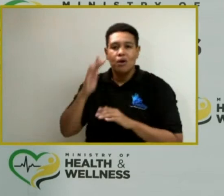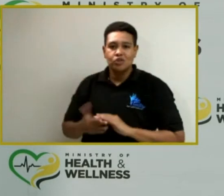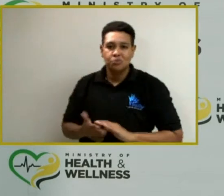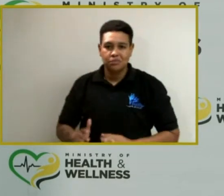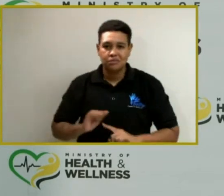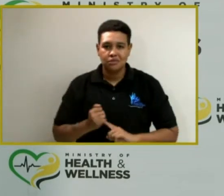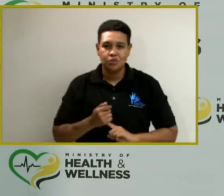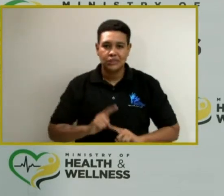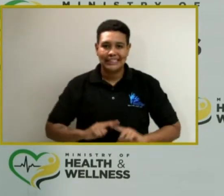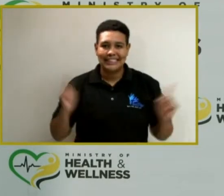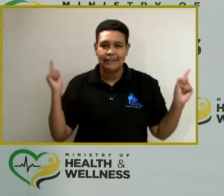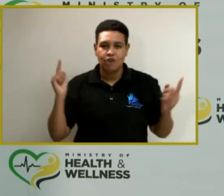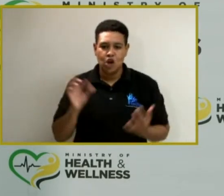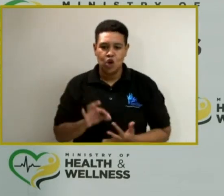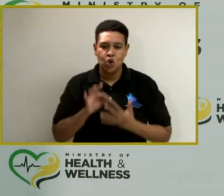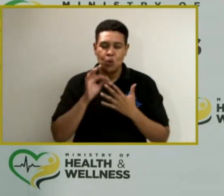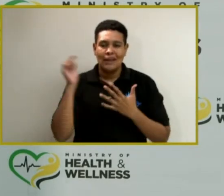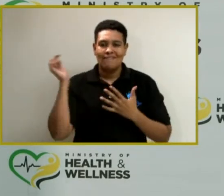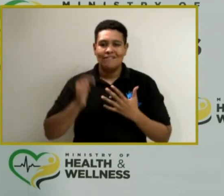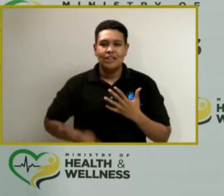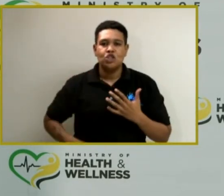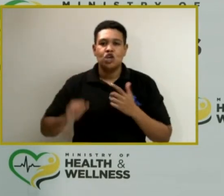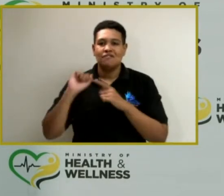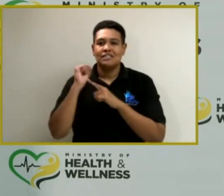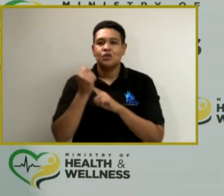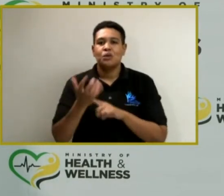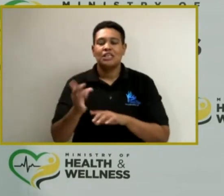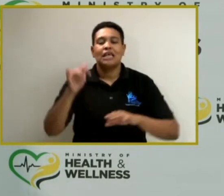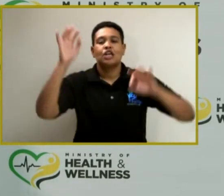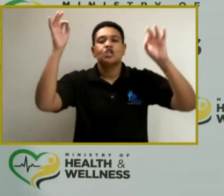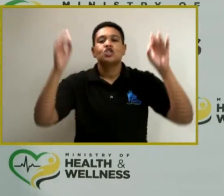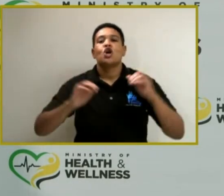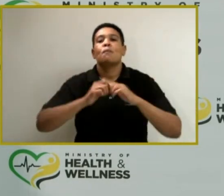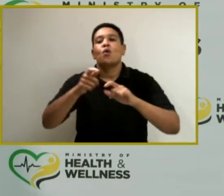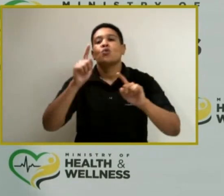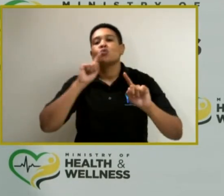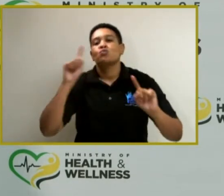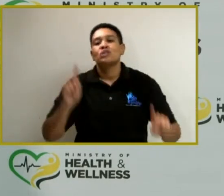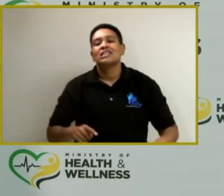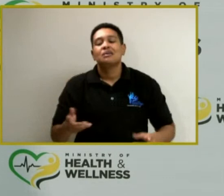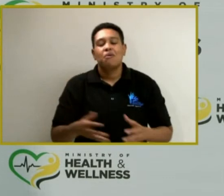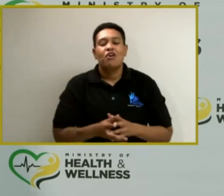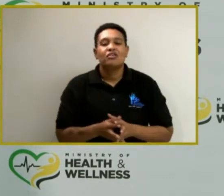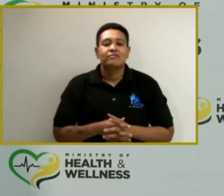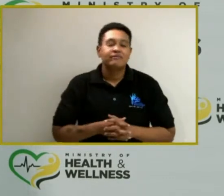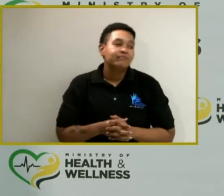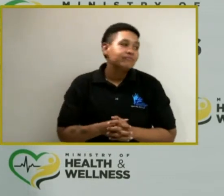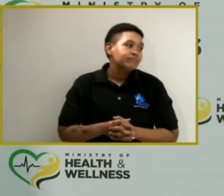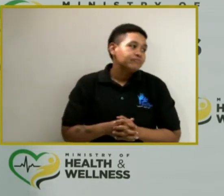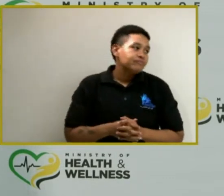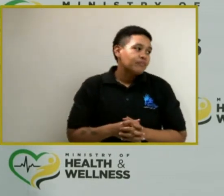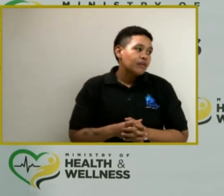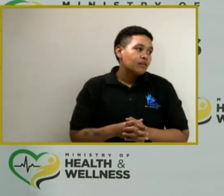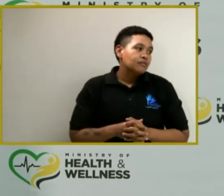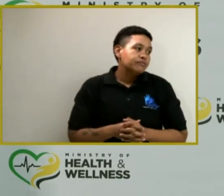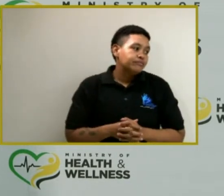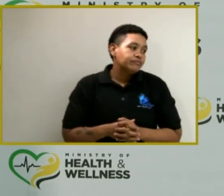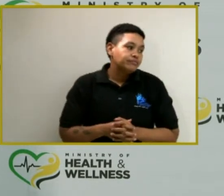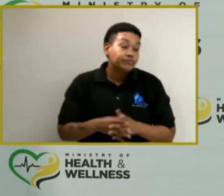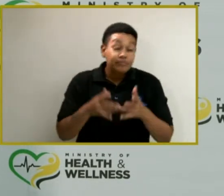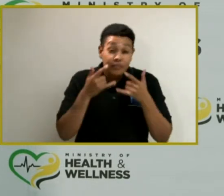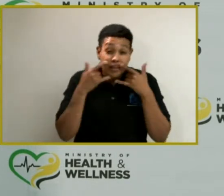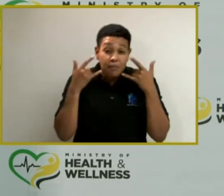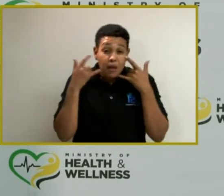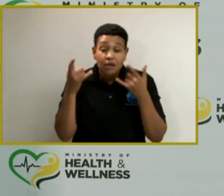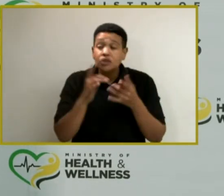the unique features of a circumstance that determines how you respond. So take the mask wearing as you have